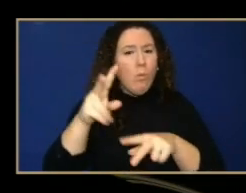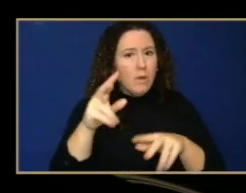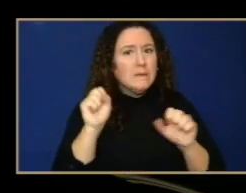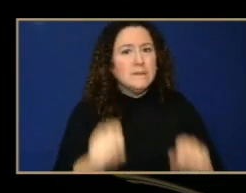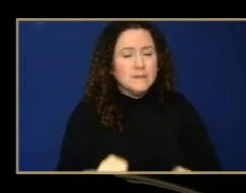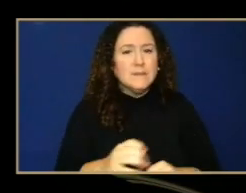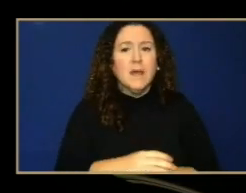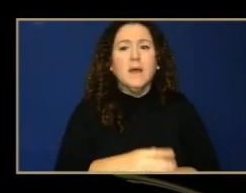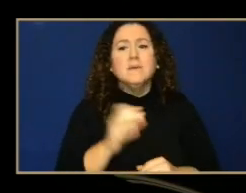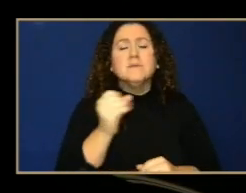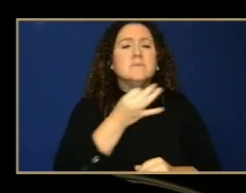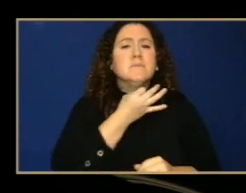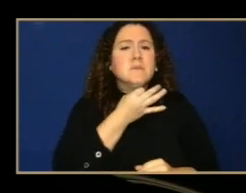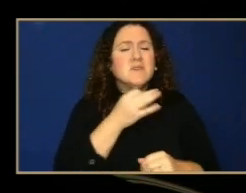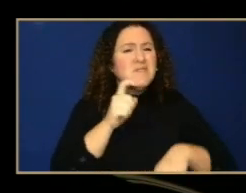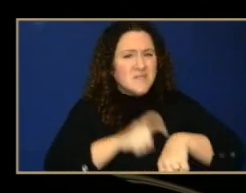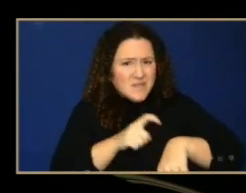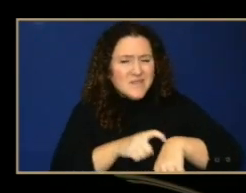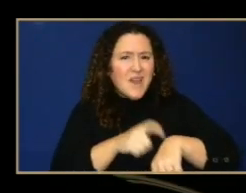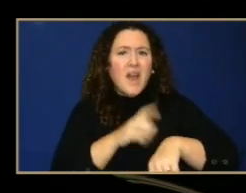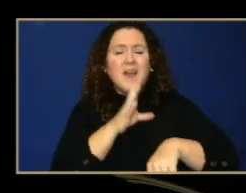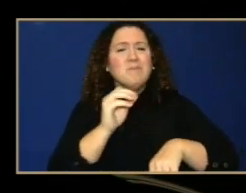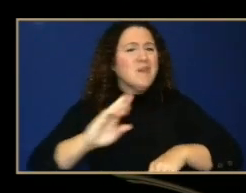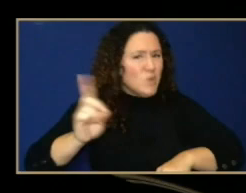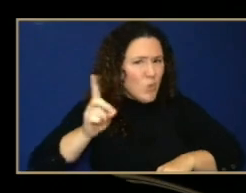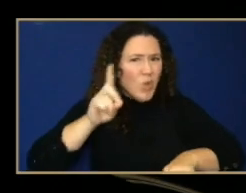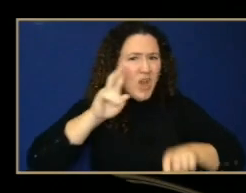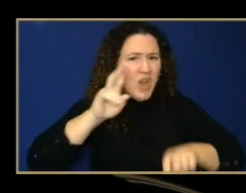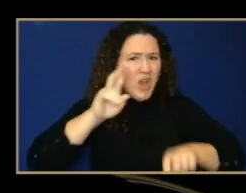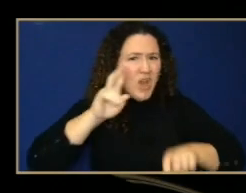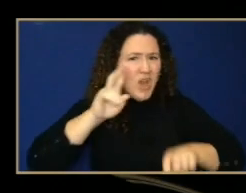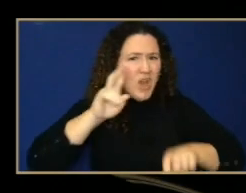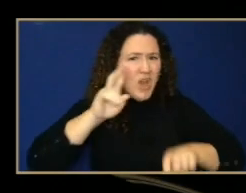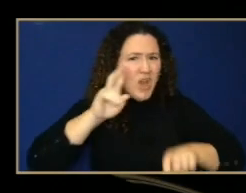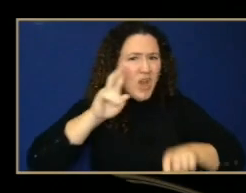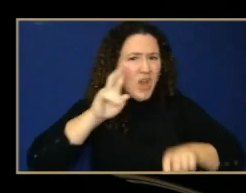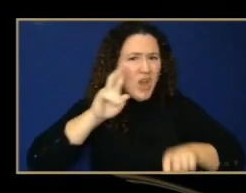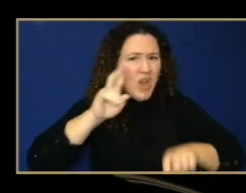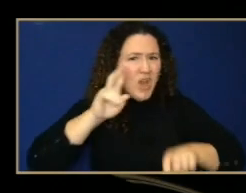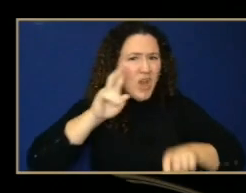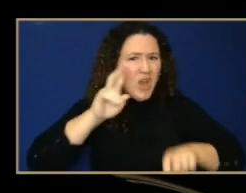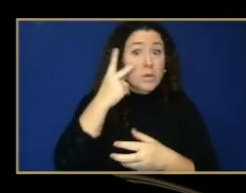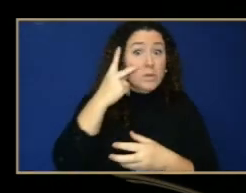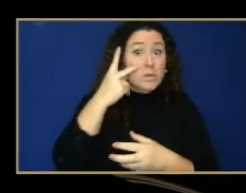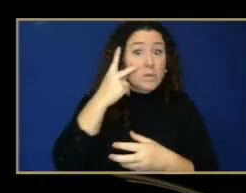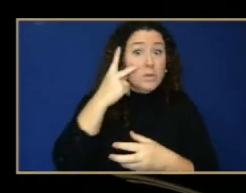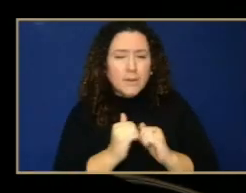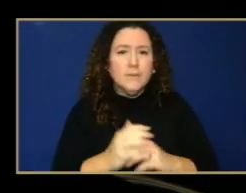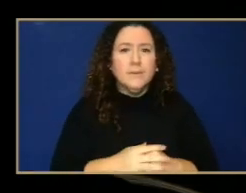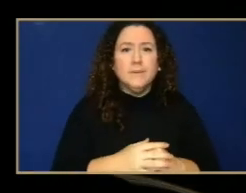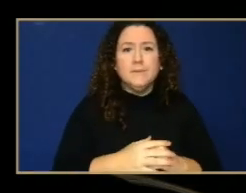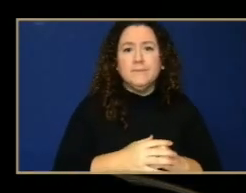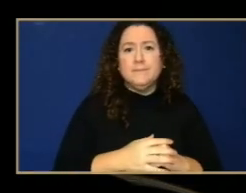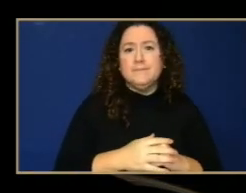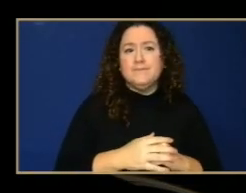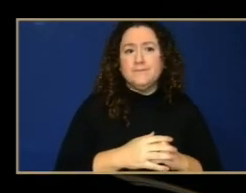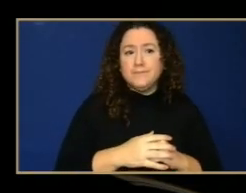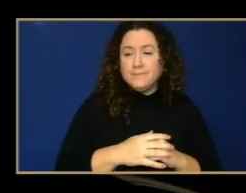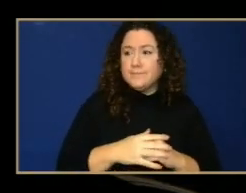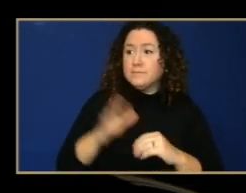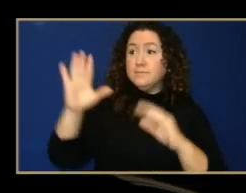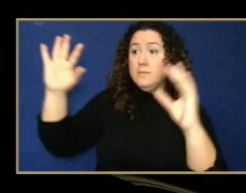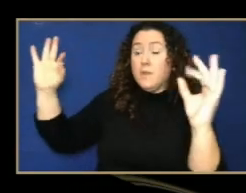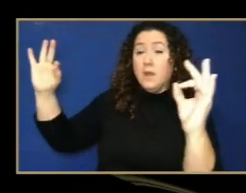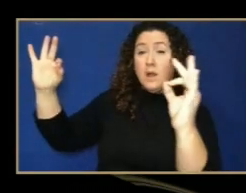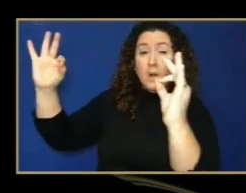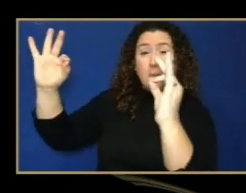into the night sky? So this conjunction is happening during the entire month of December as the planets are coming closer and closer